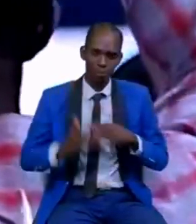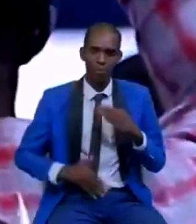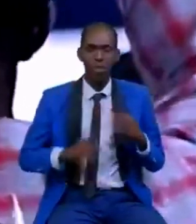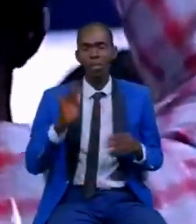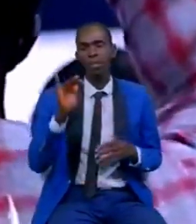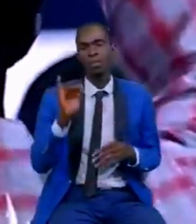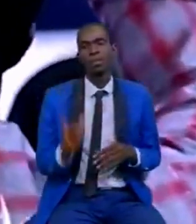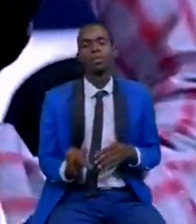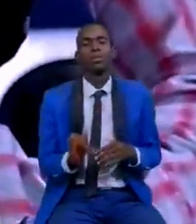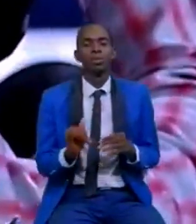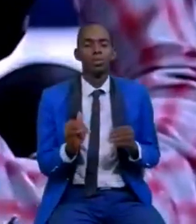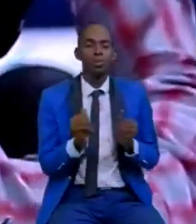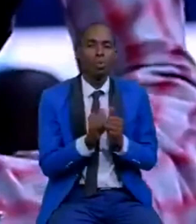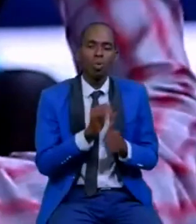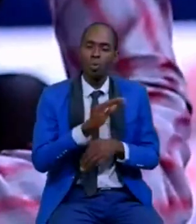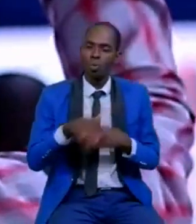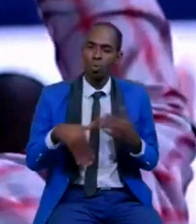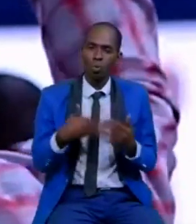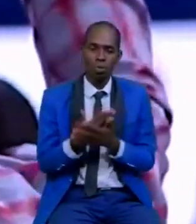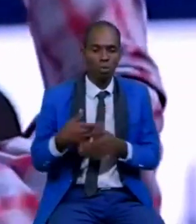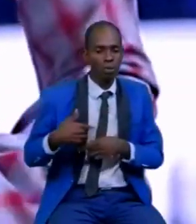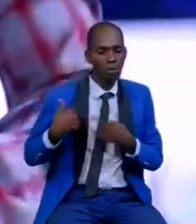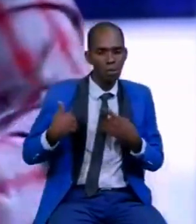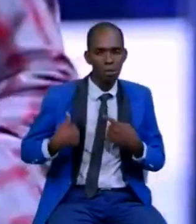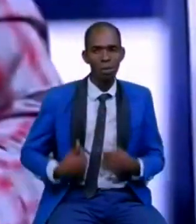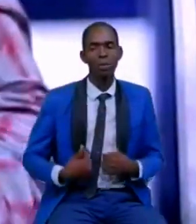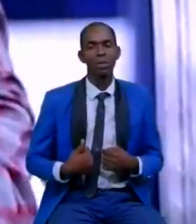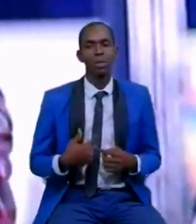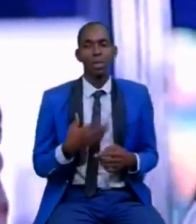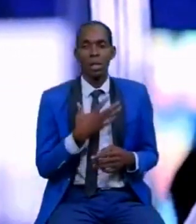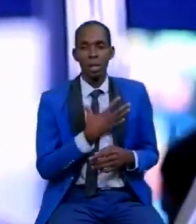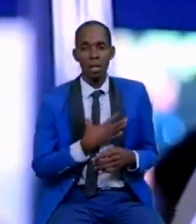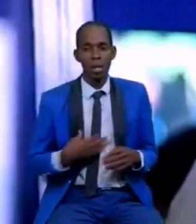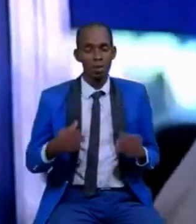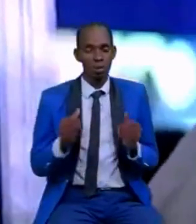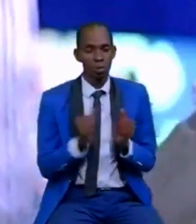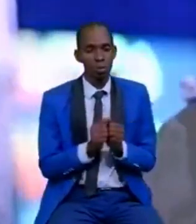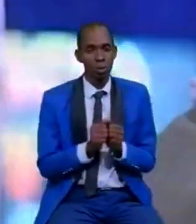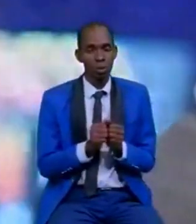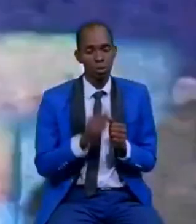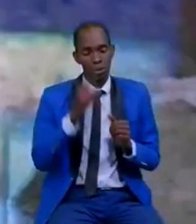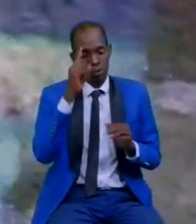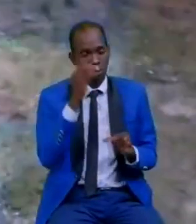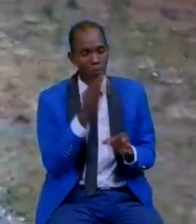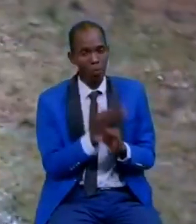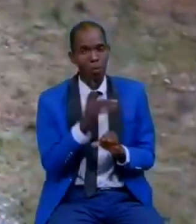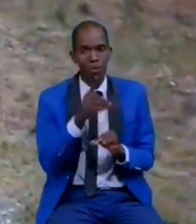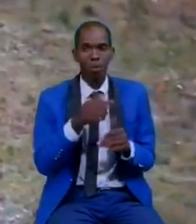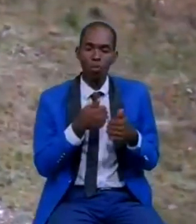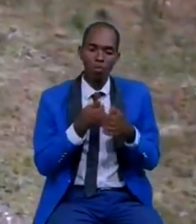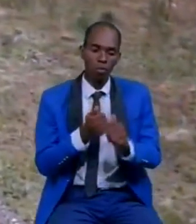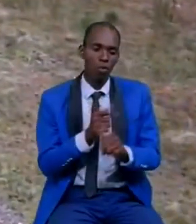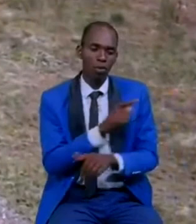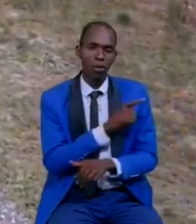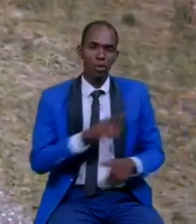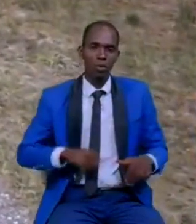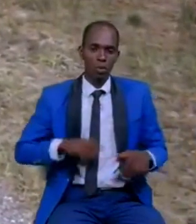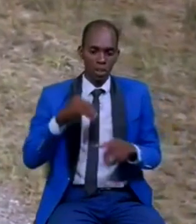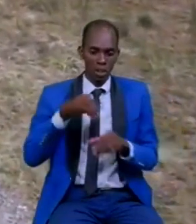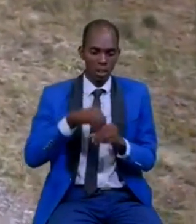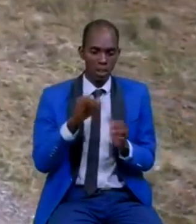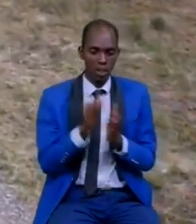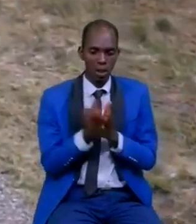sincerely, and with faith, you'll follow the Lord in the narrow path